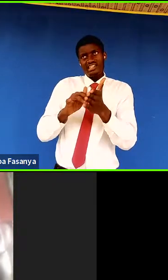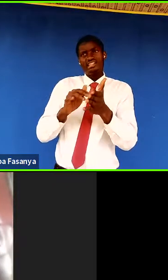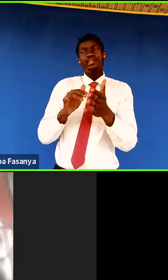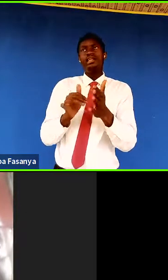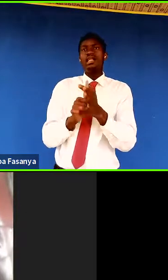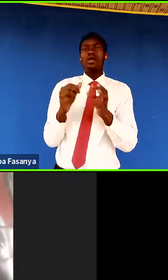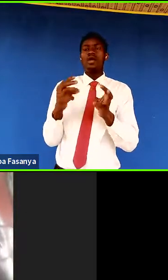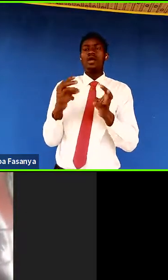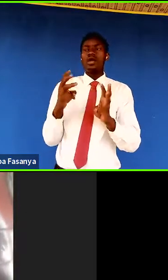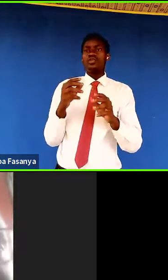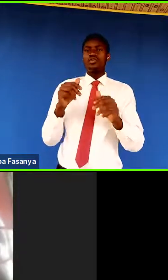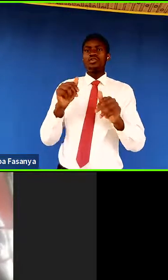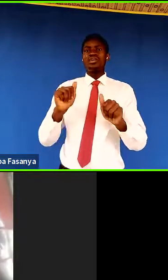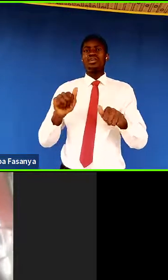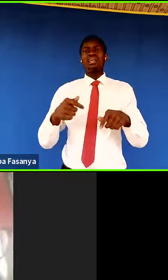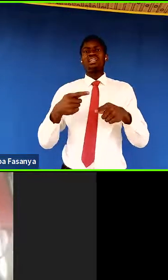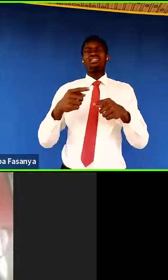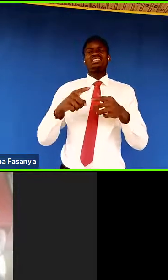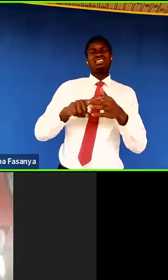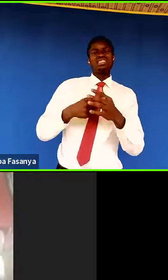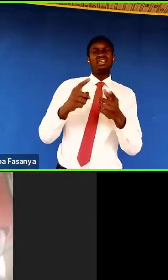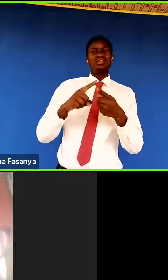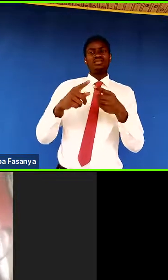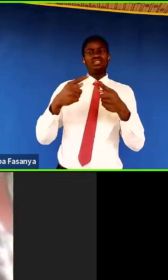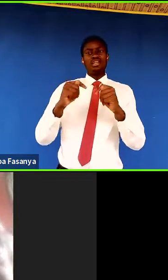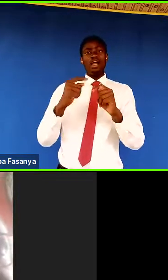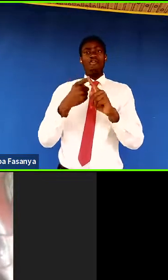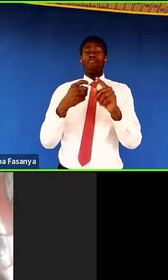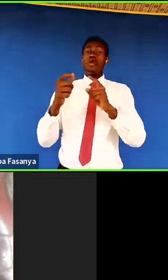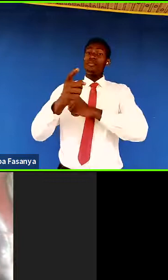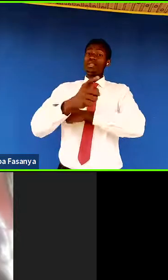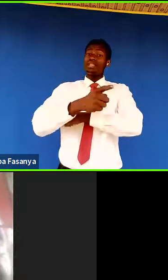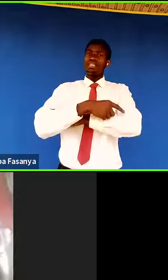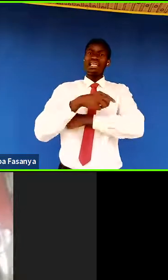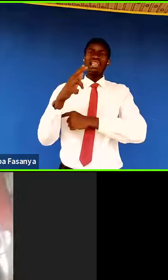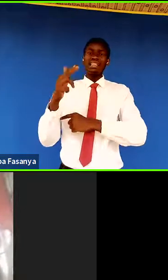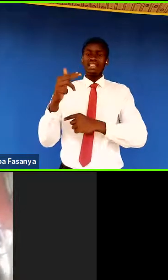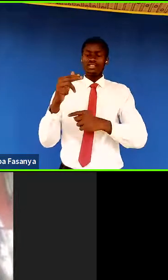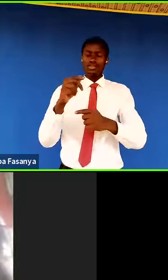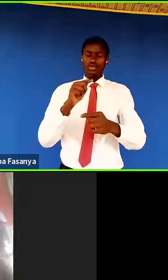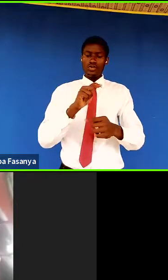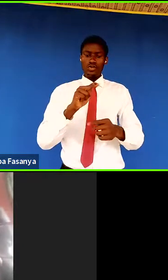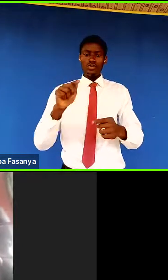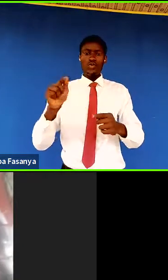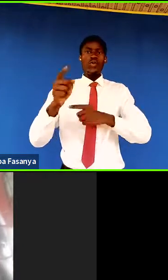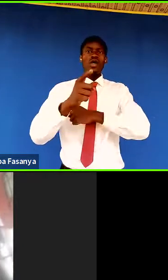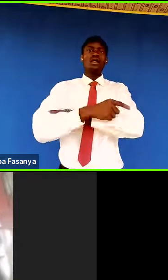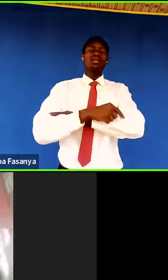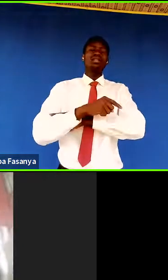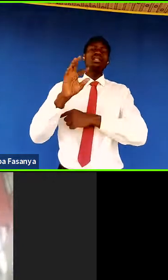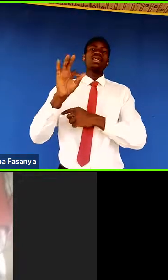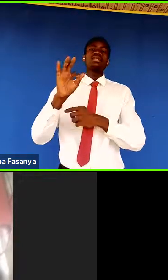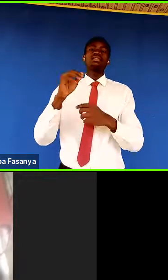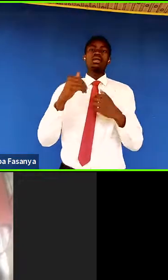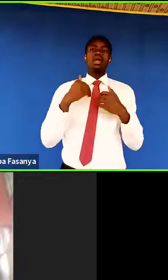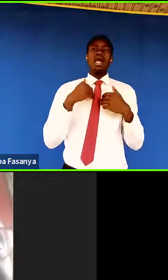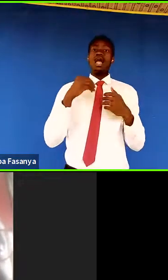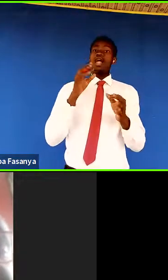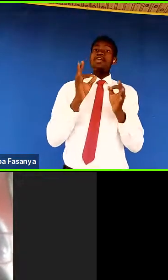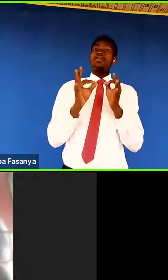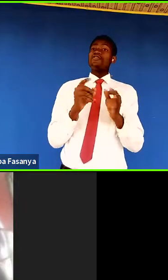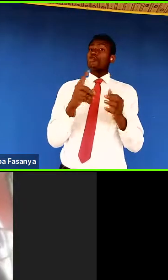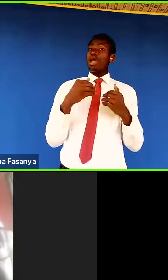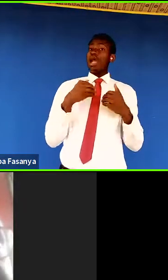trying from day 13 to say all the way to day 19. If you have a 28-day cycle, for instance, you can start